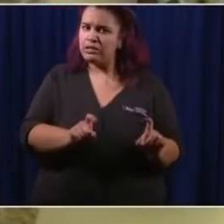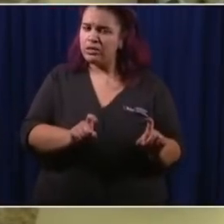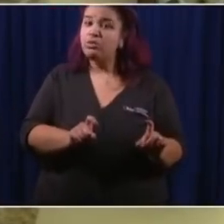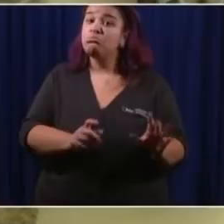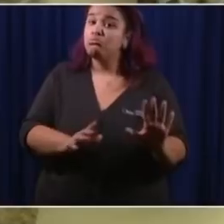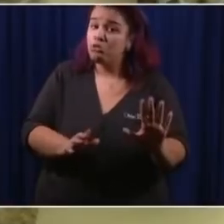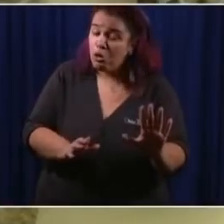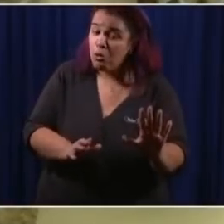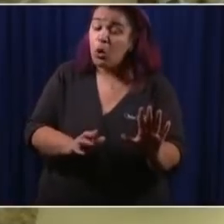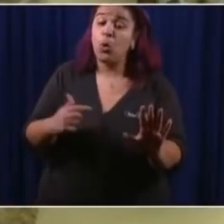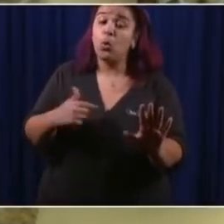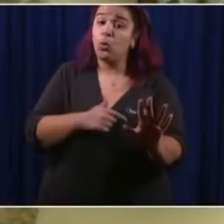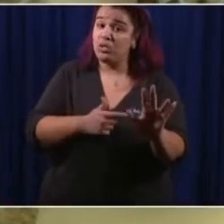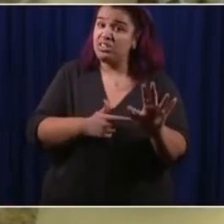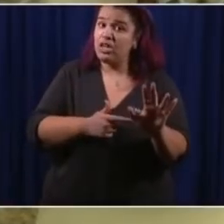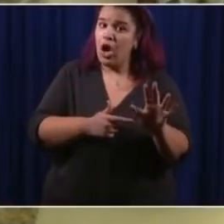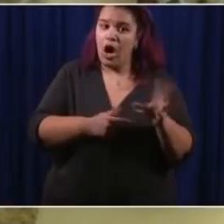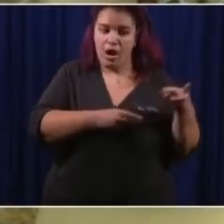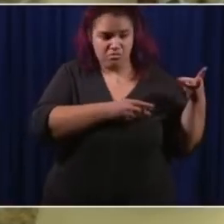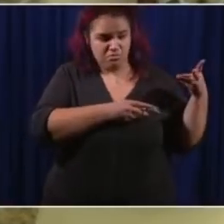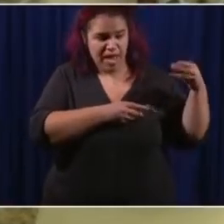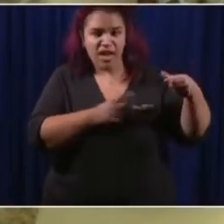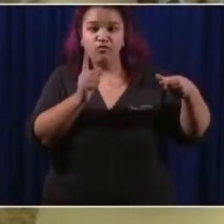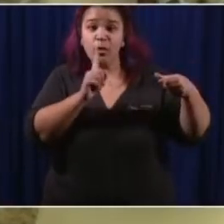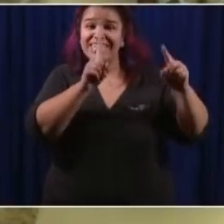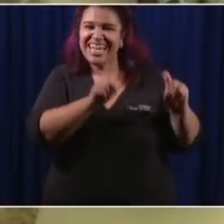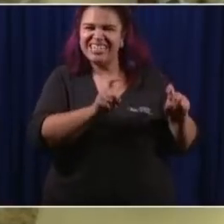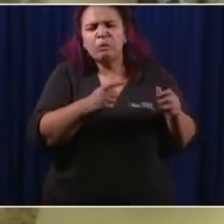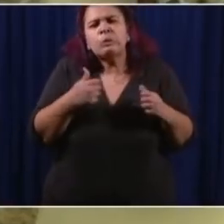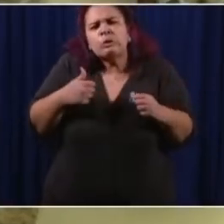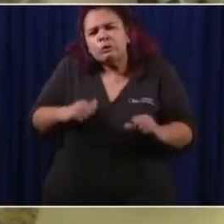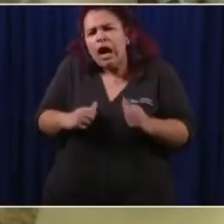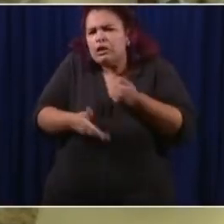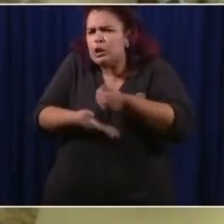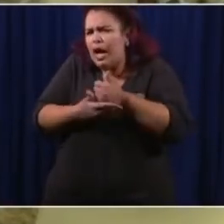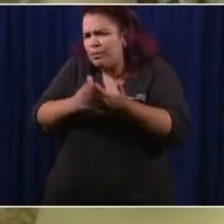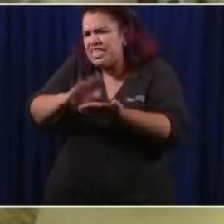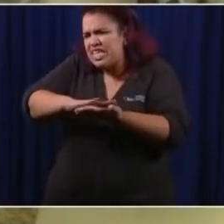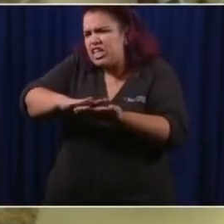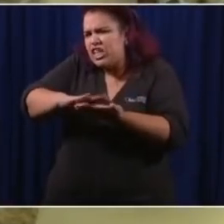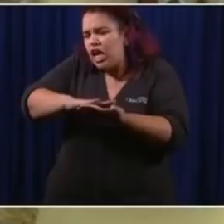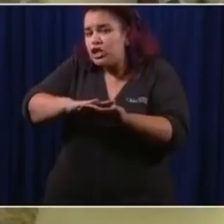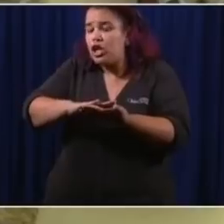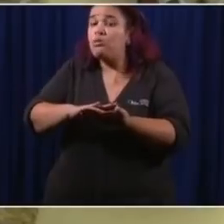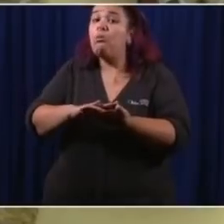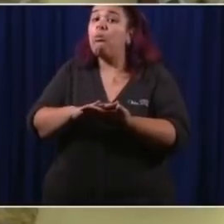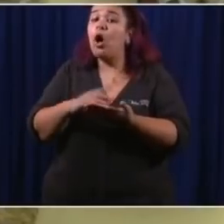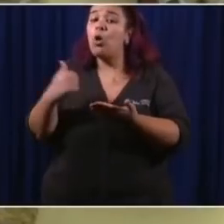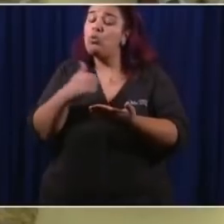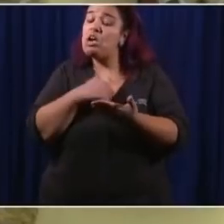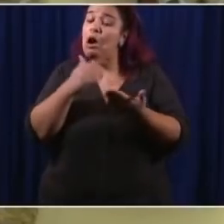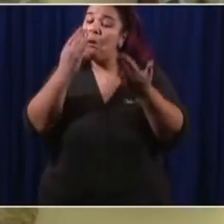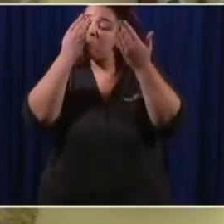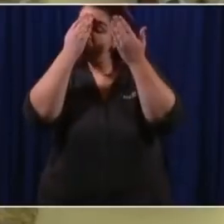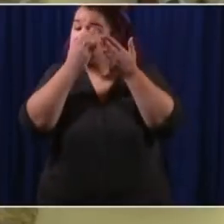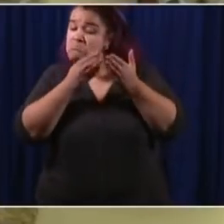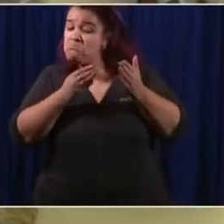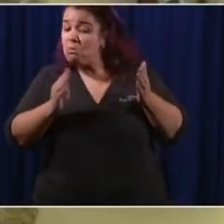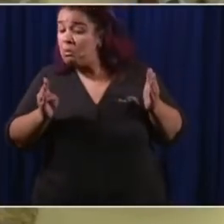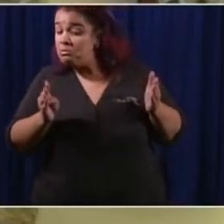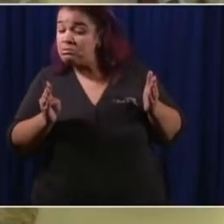trying to help them in regard to the sanitation, but we're certainly open to look at other things that we might be able to do.